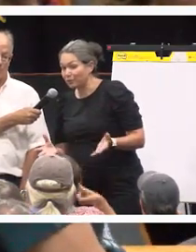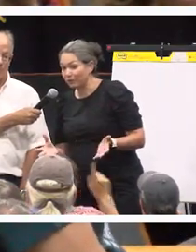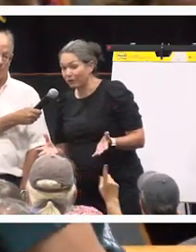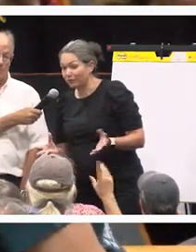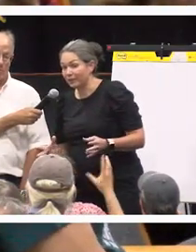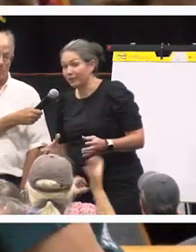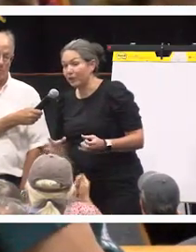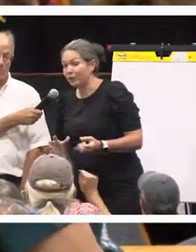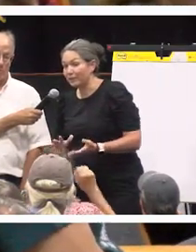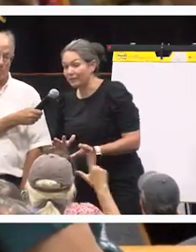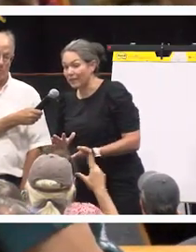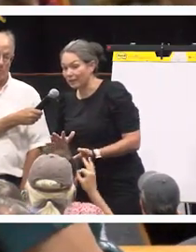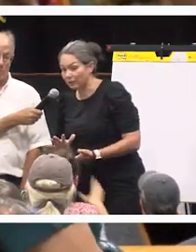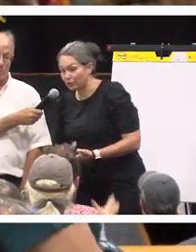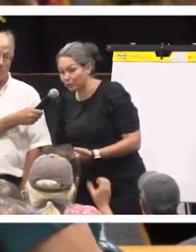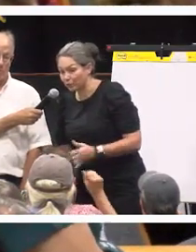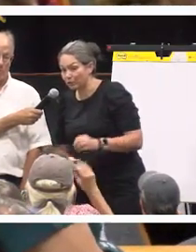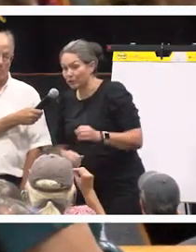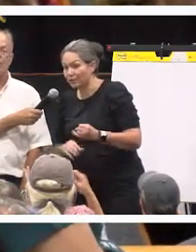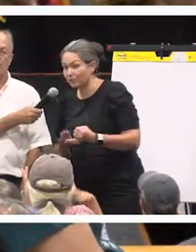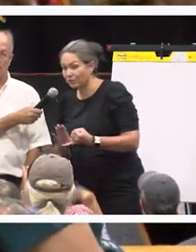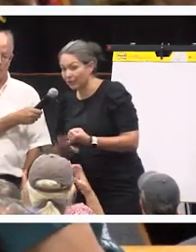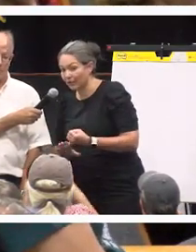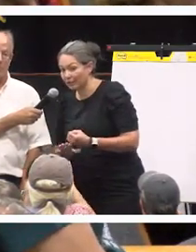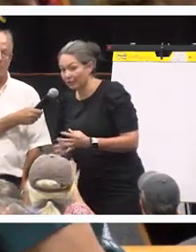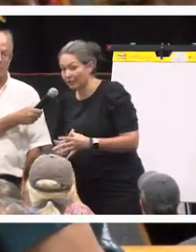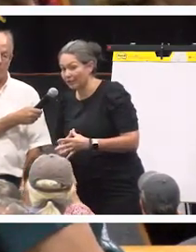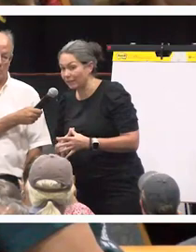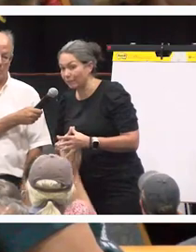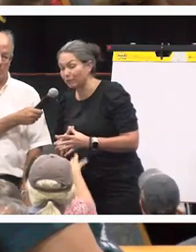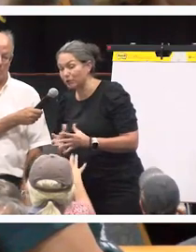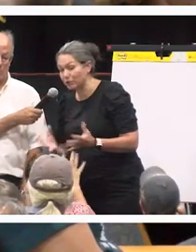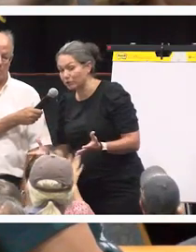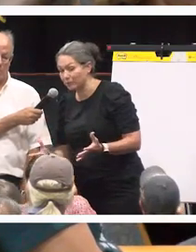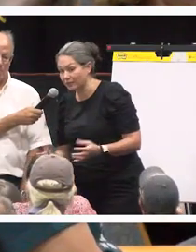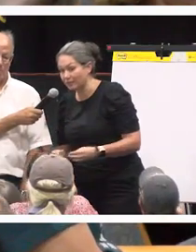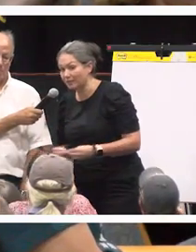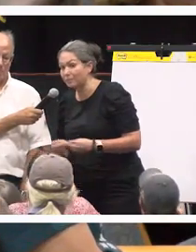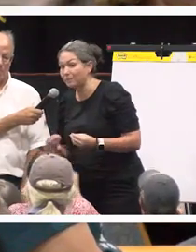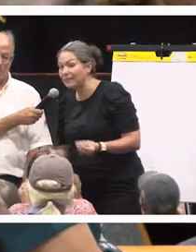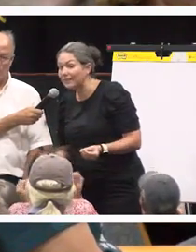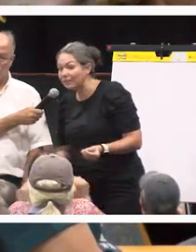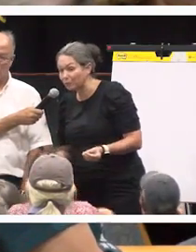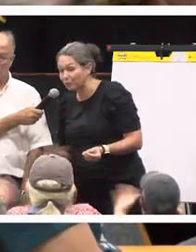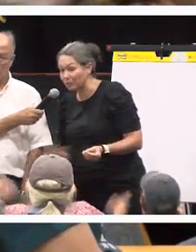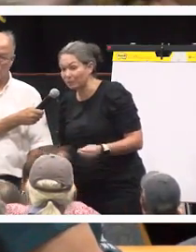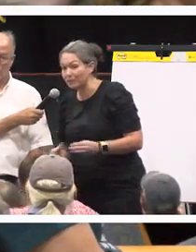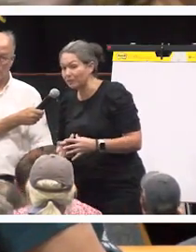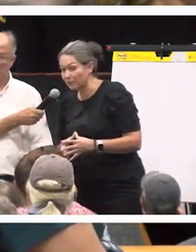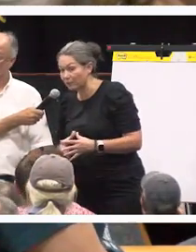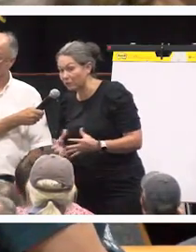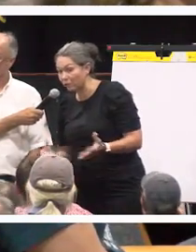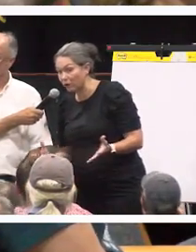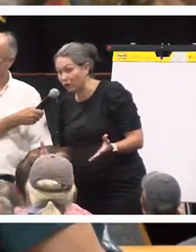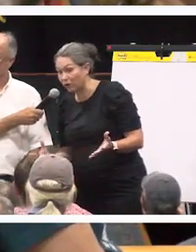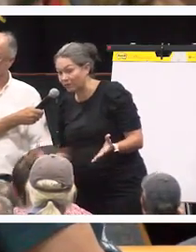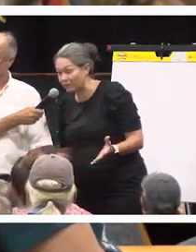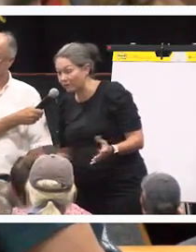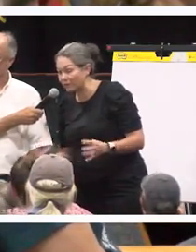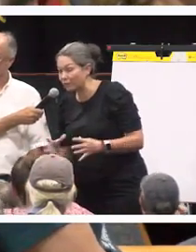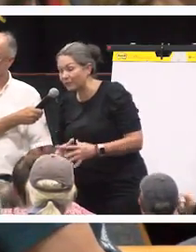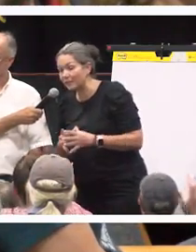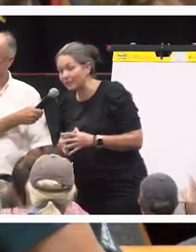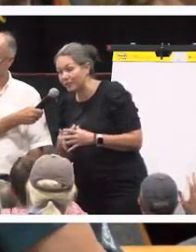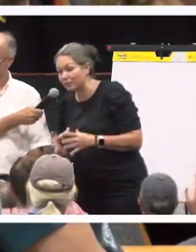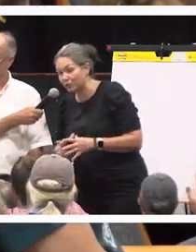People who are deaf or hard of hearing always have to ask for interpreters, ask for things, any type of emergency responses to be interpreted, especially if something is going on the